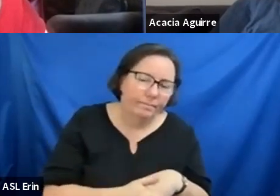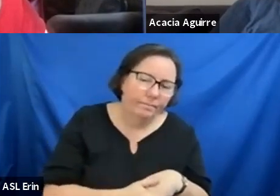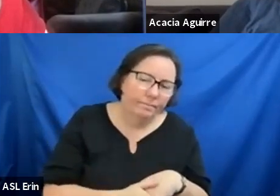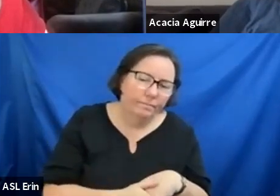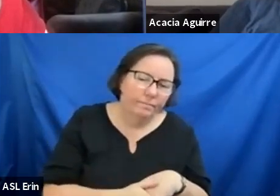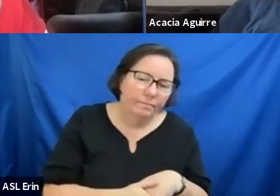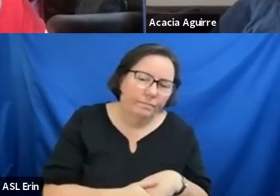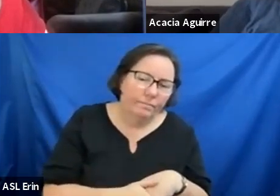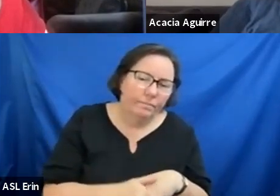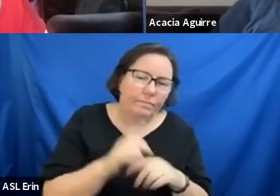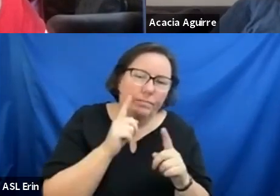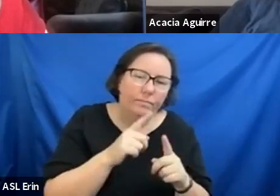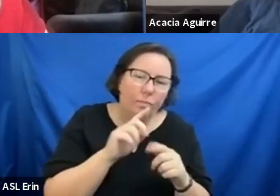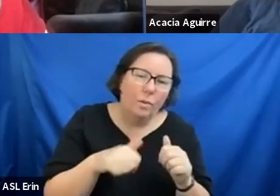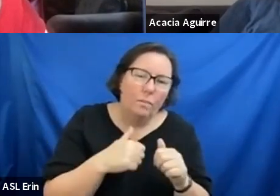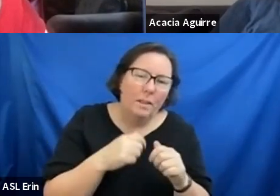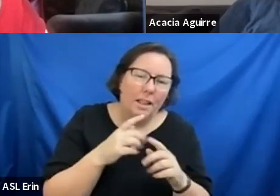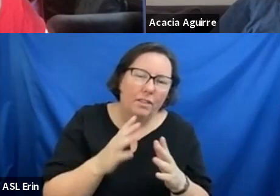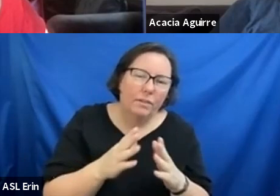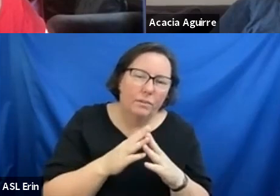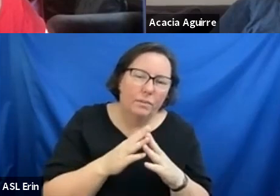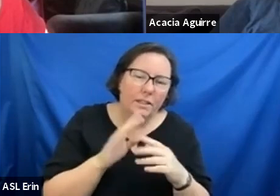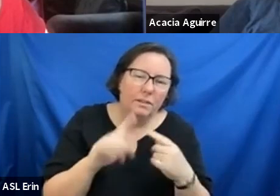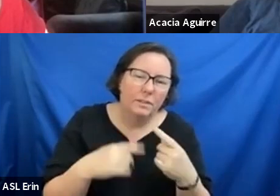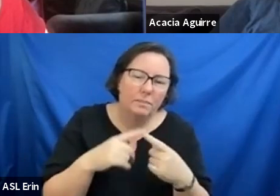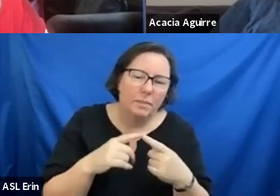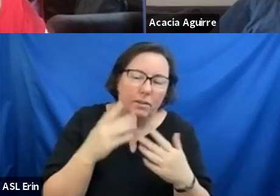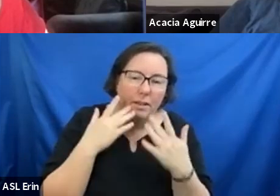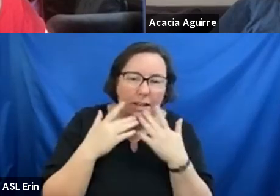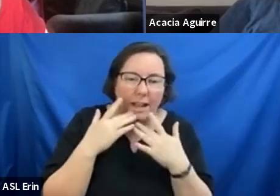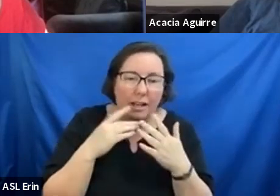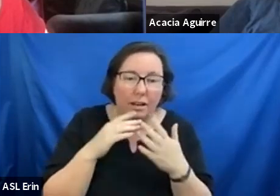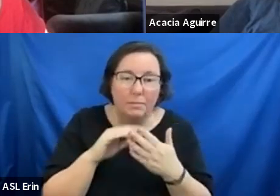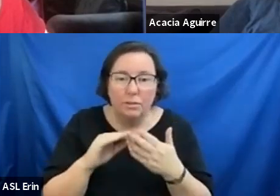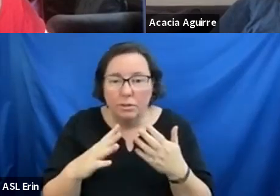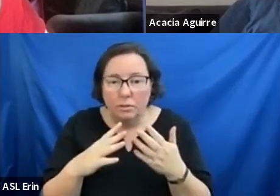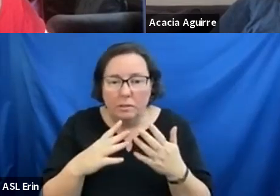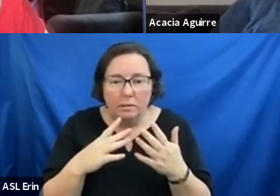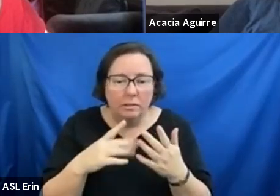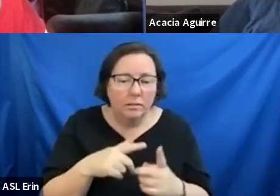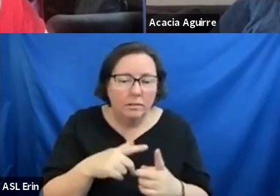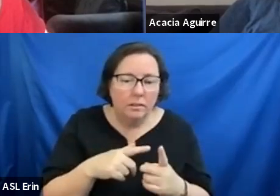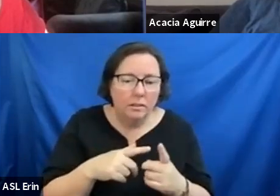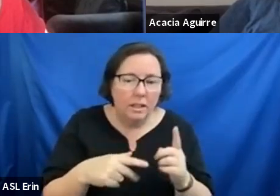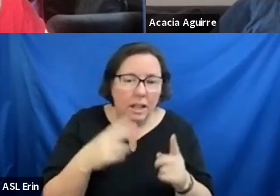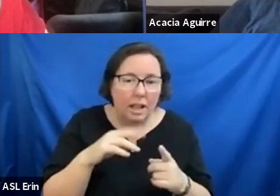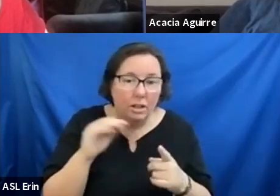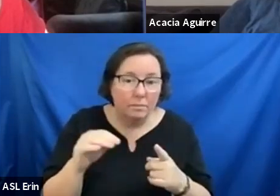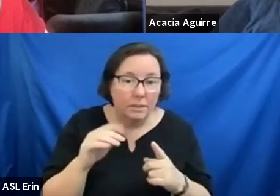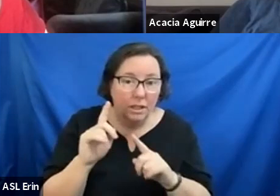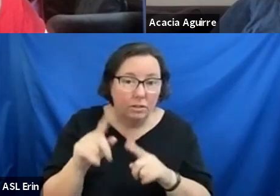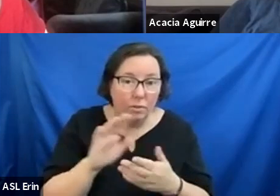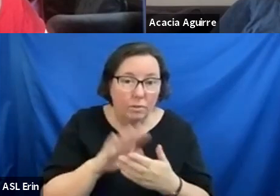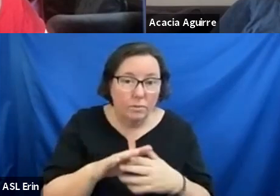the goal behind the request was our economically disadvantaged students a higher percentage in